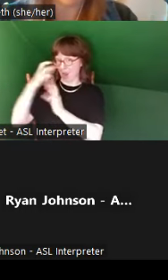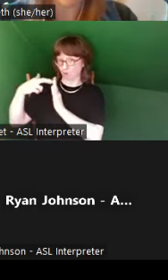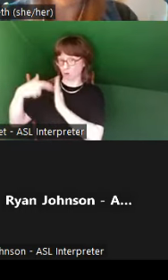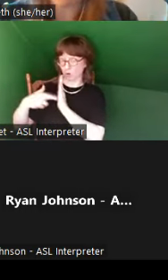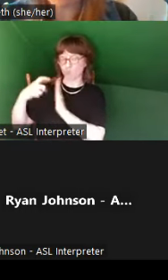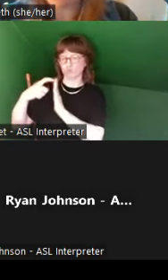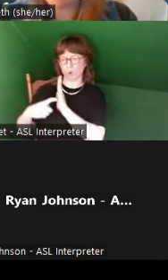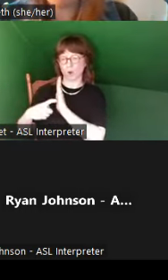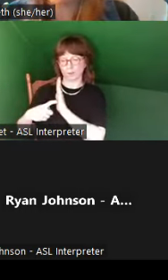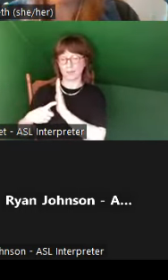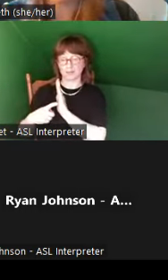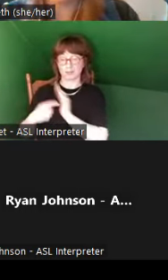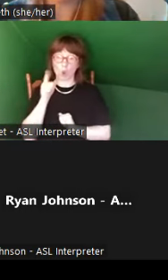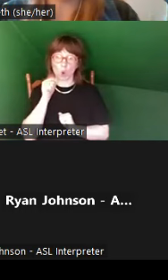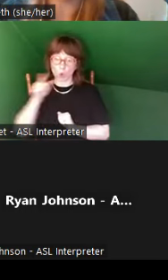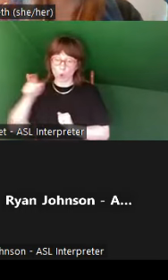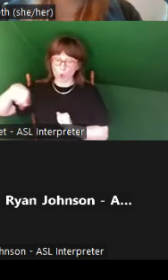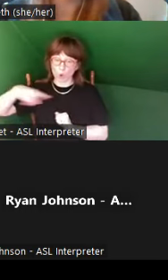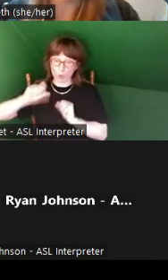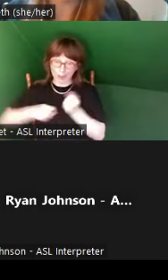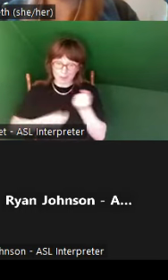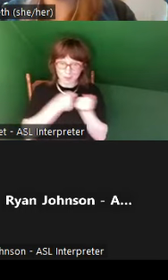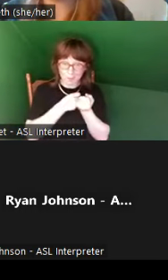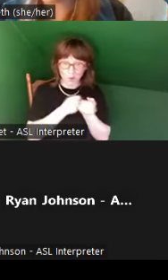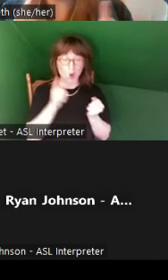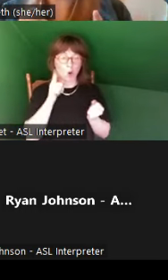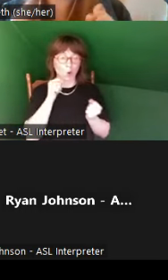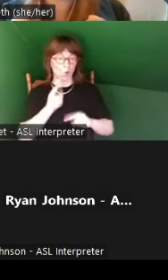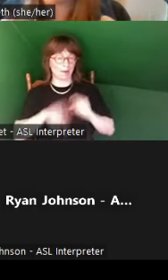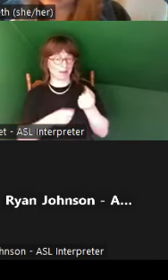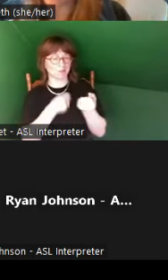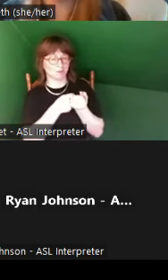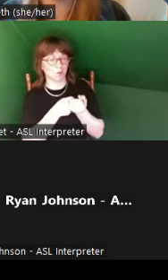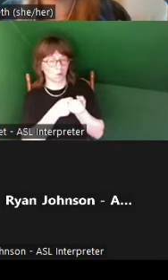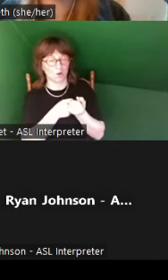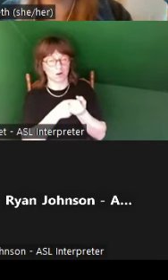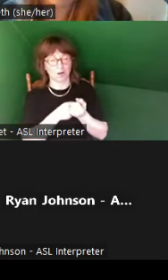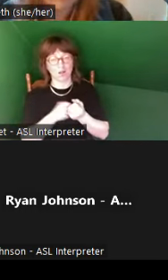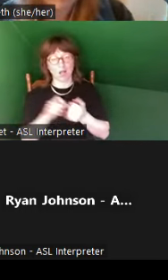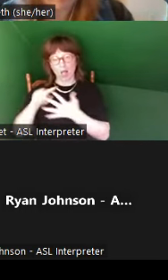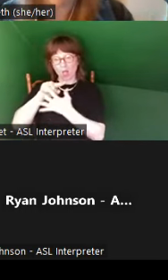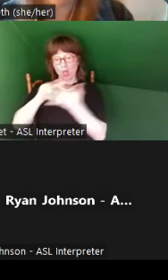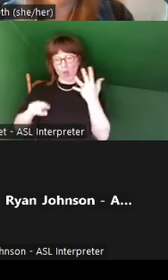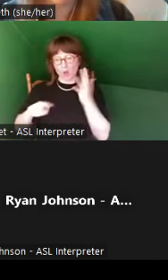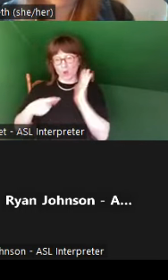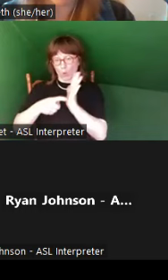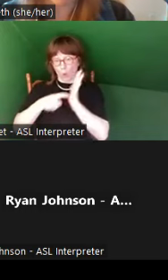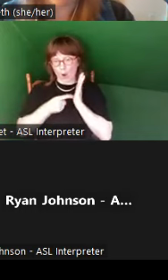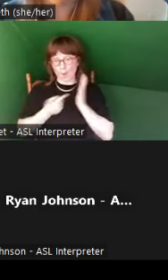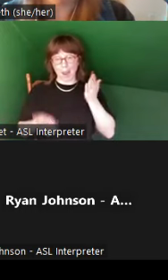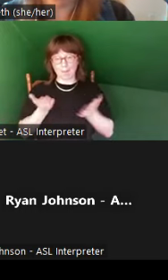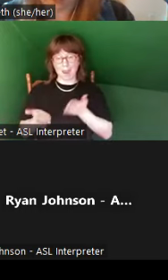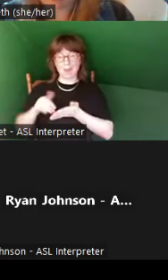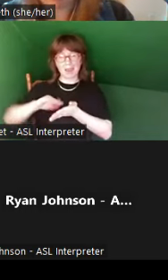be supported by your program. And those requirements might appear to exclude survivors who have